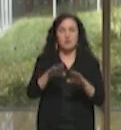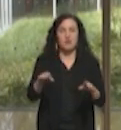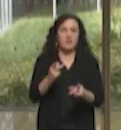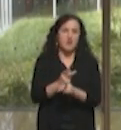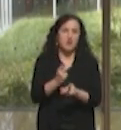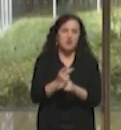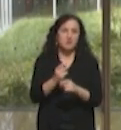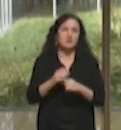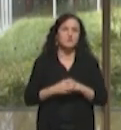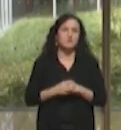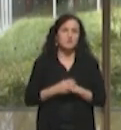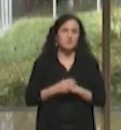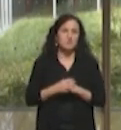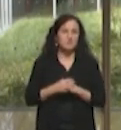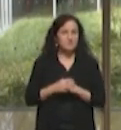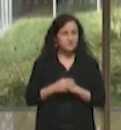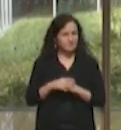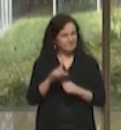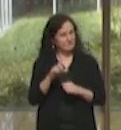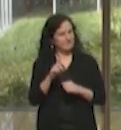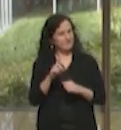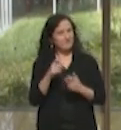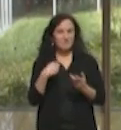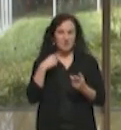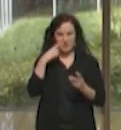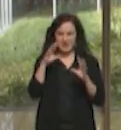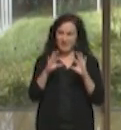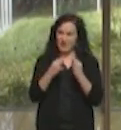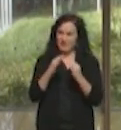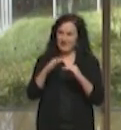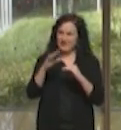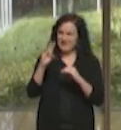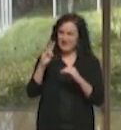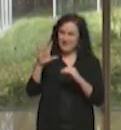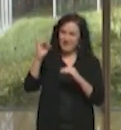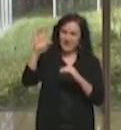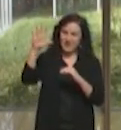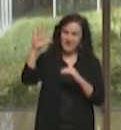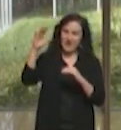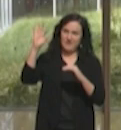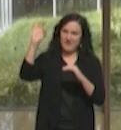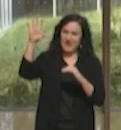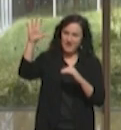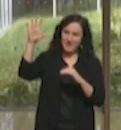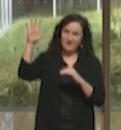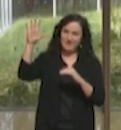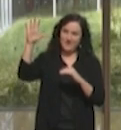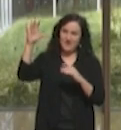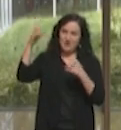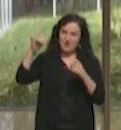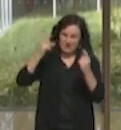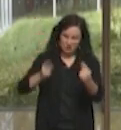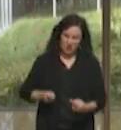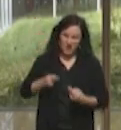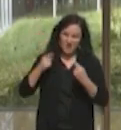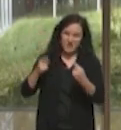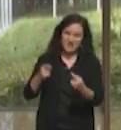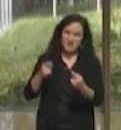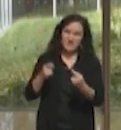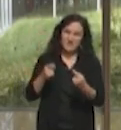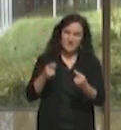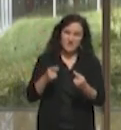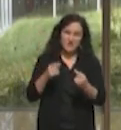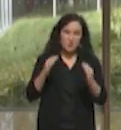really? Don't you think families making 75, 85, even 90 are still struggling? We raised